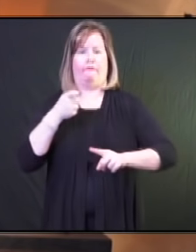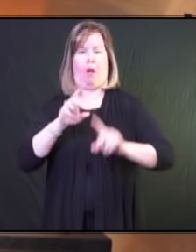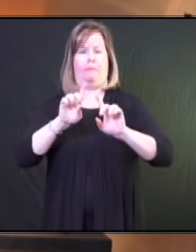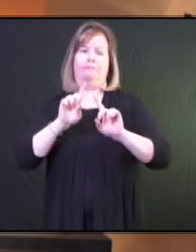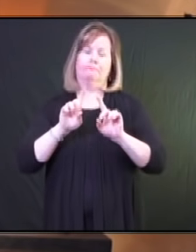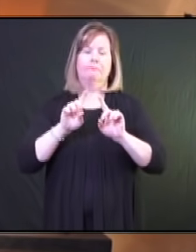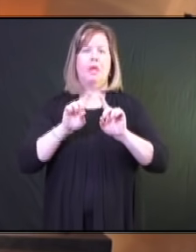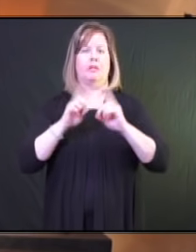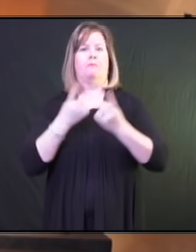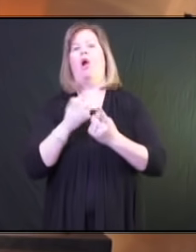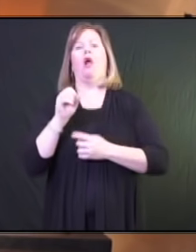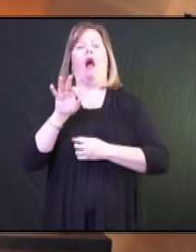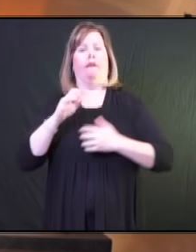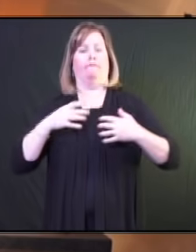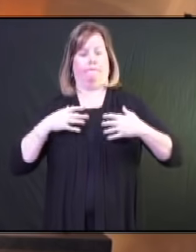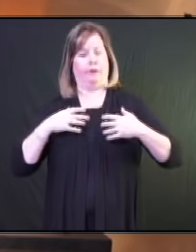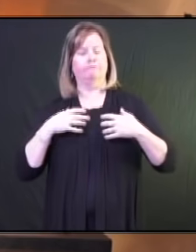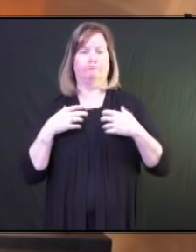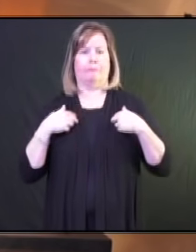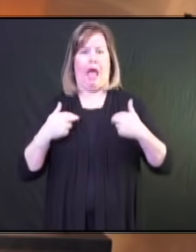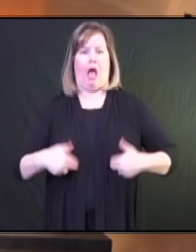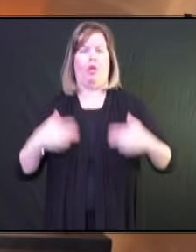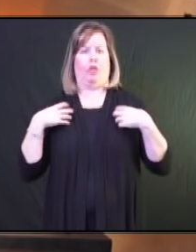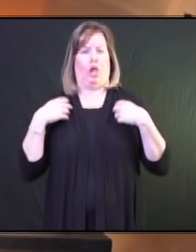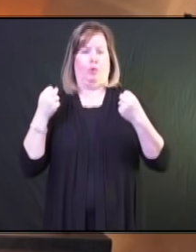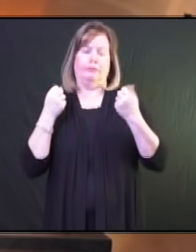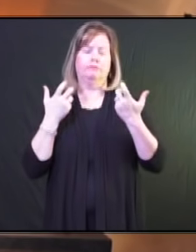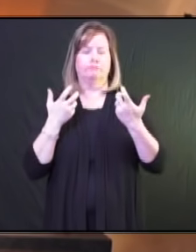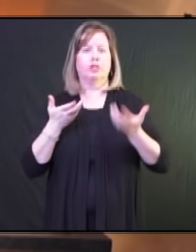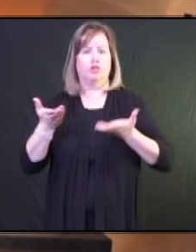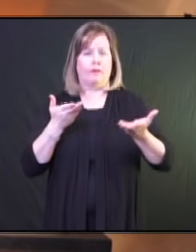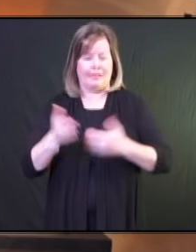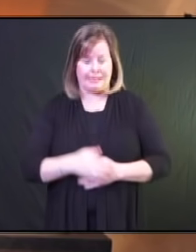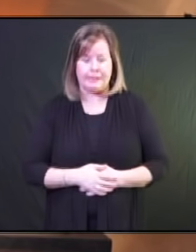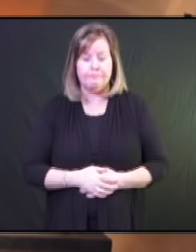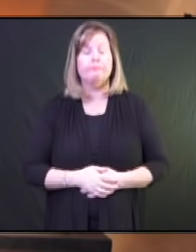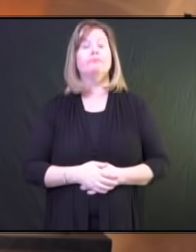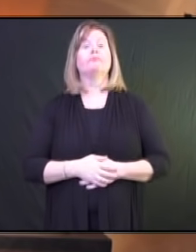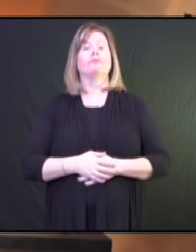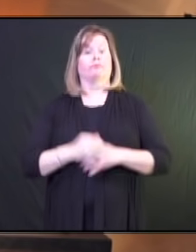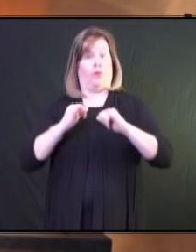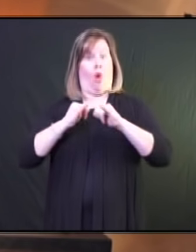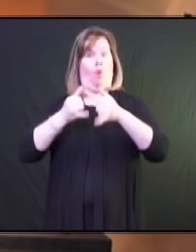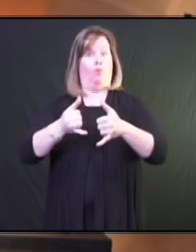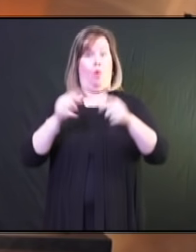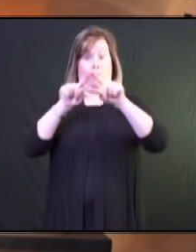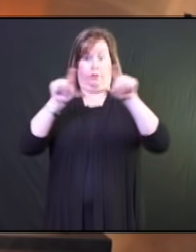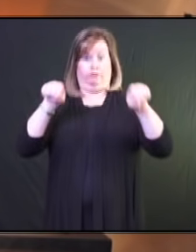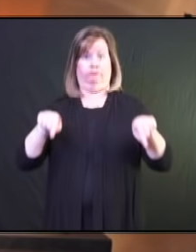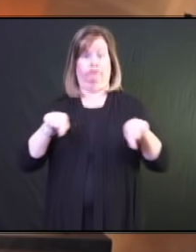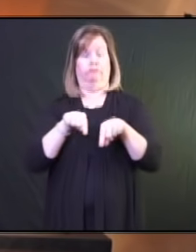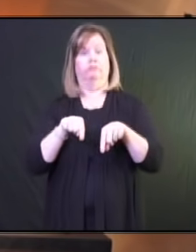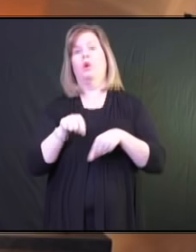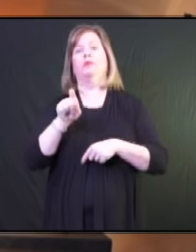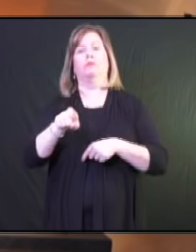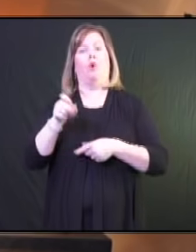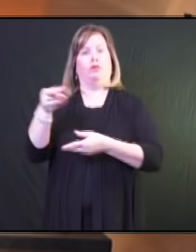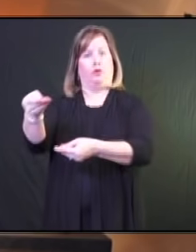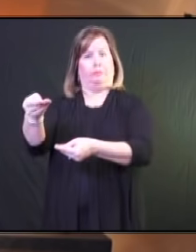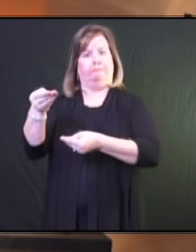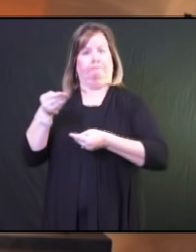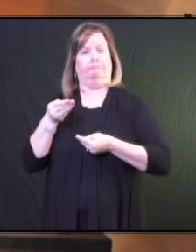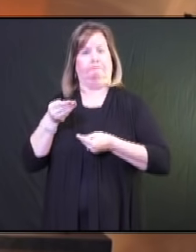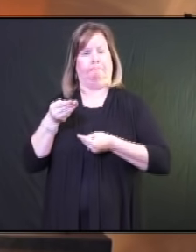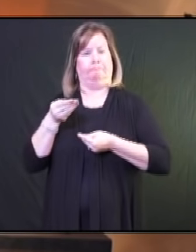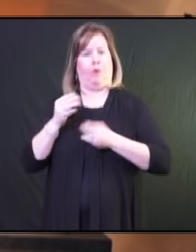Chabot Health Policy Champion Award. And this is an award that we were actually supposed to receive at an award reception last week